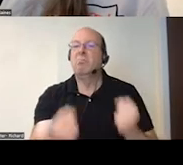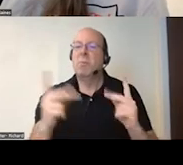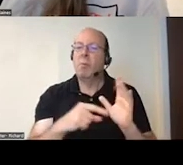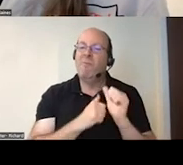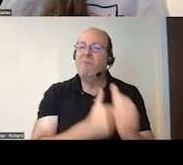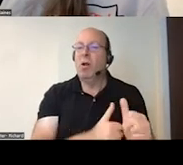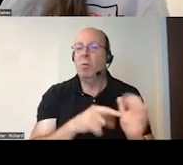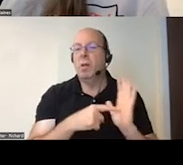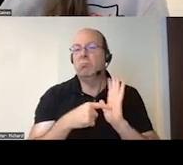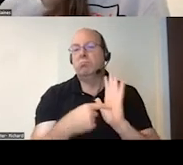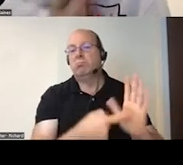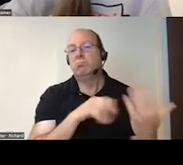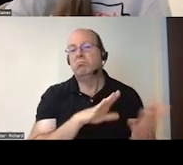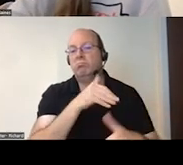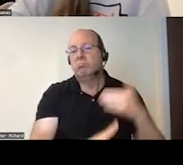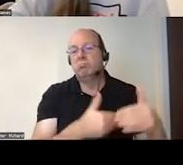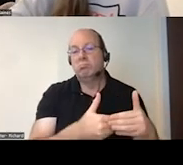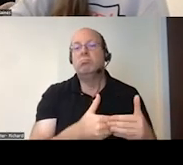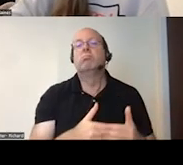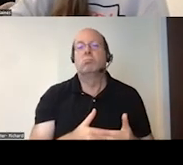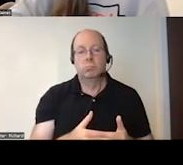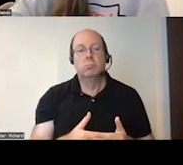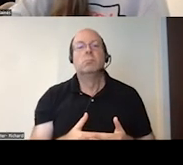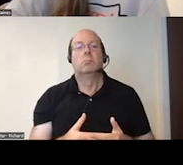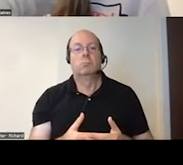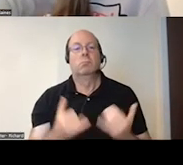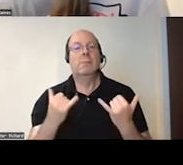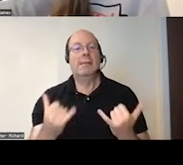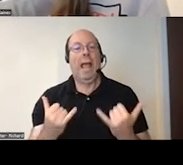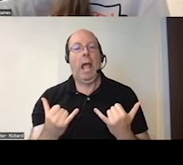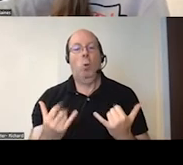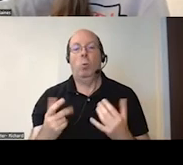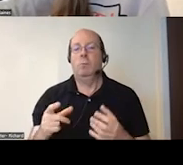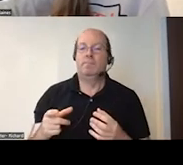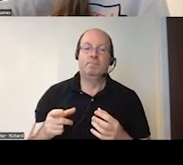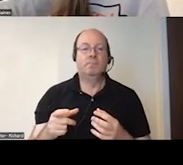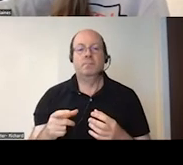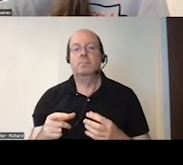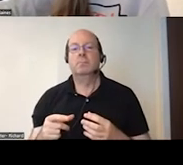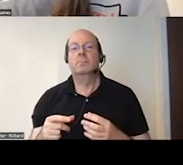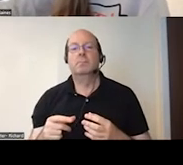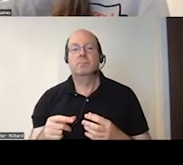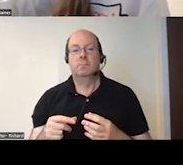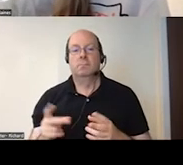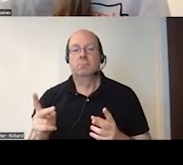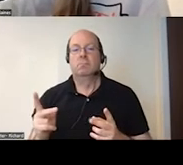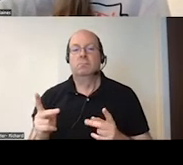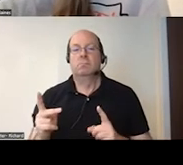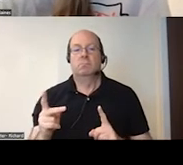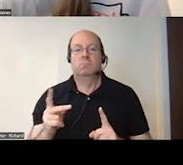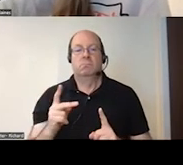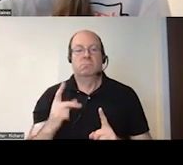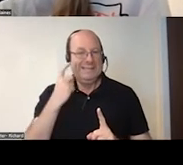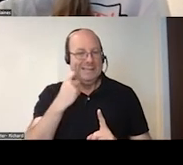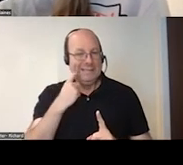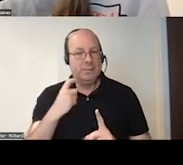model. But I've been getting a lot more complaints about things I wouldn't have gotten complaints about